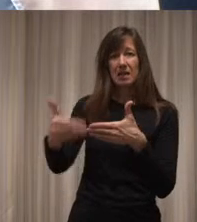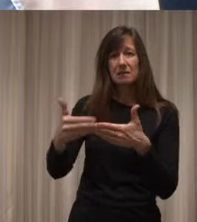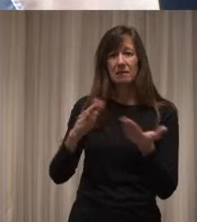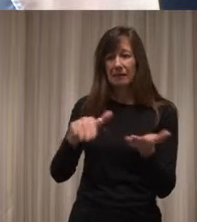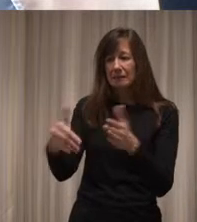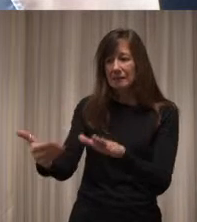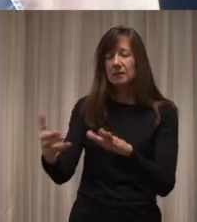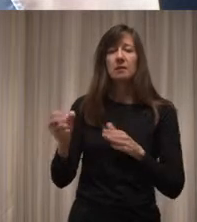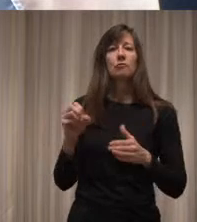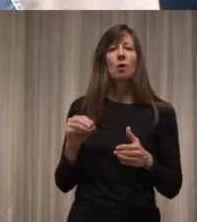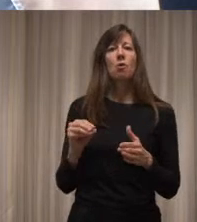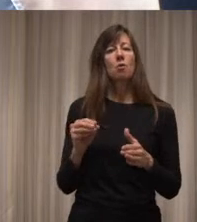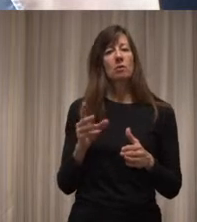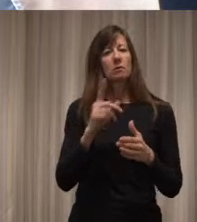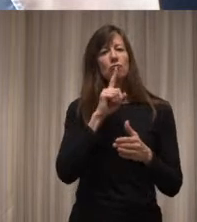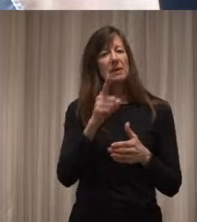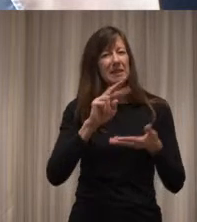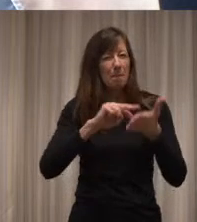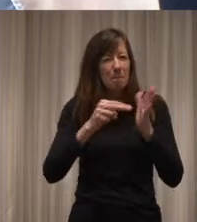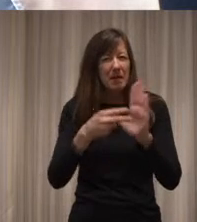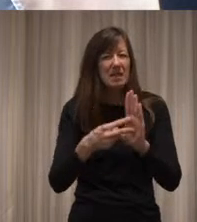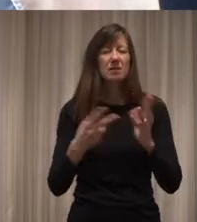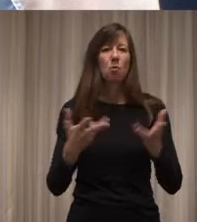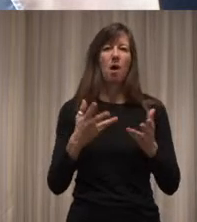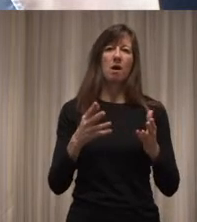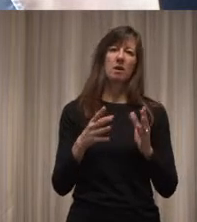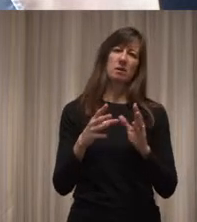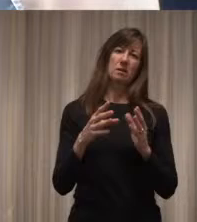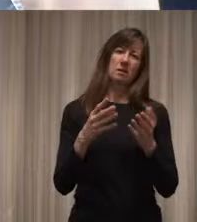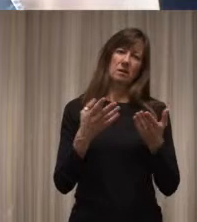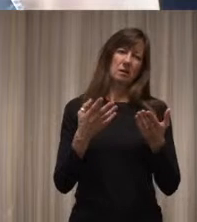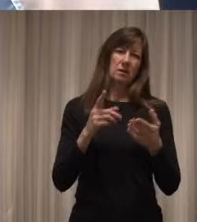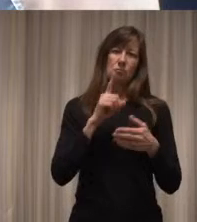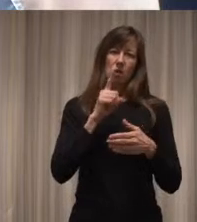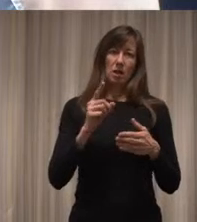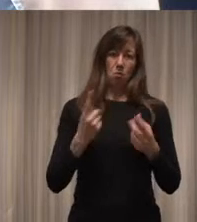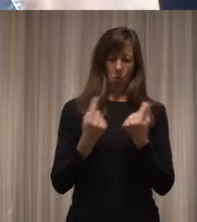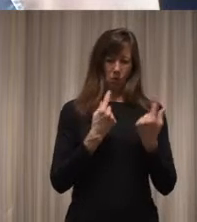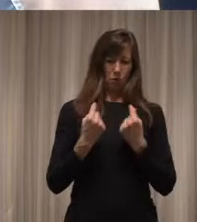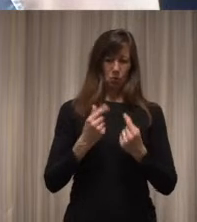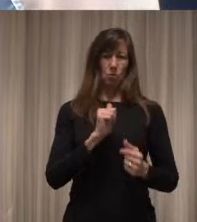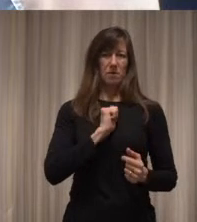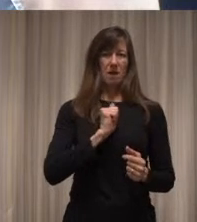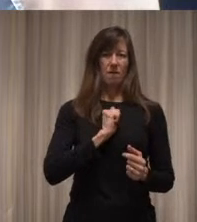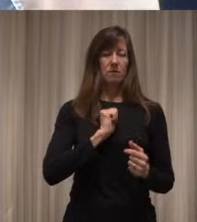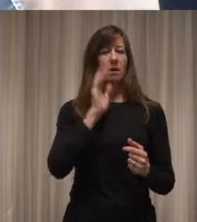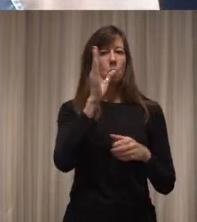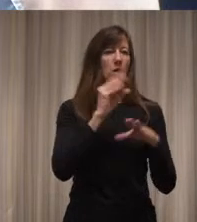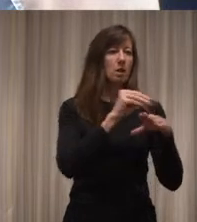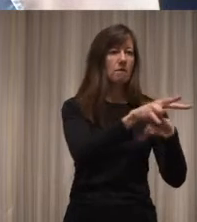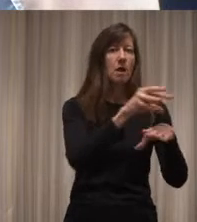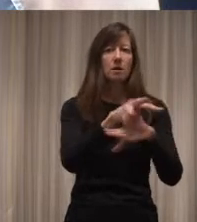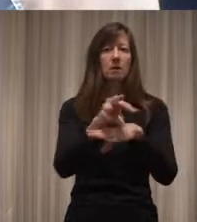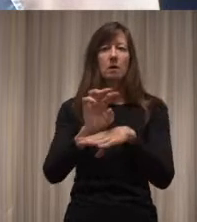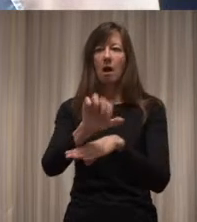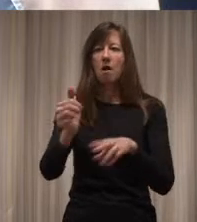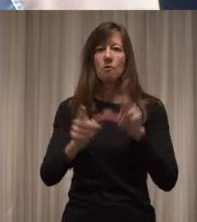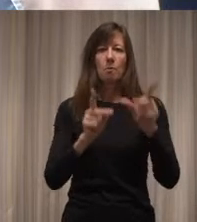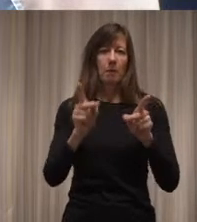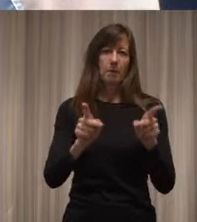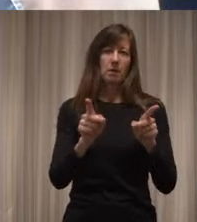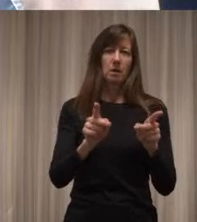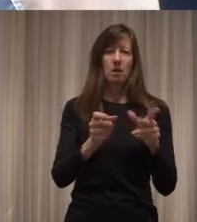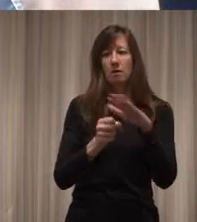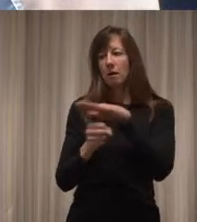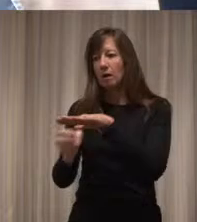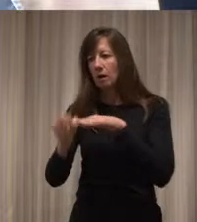so please continue to recognize that and think about that. I know it's been exhausting to deal with the